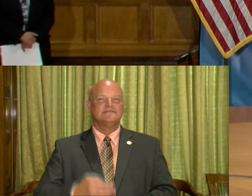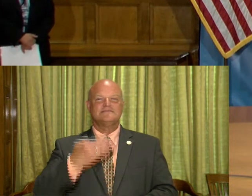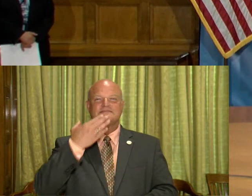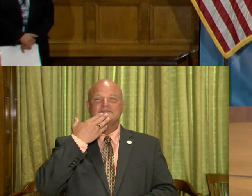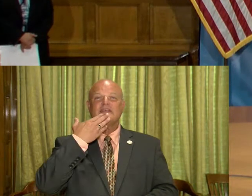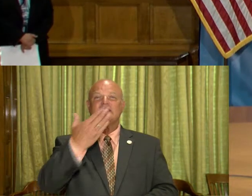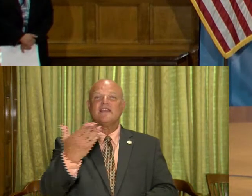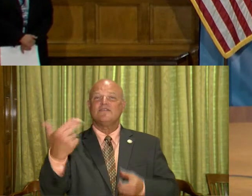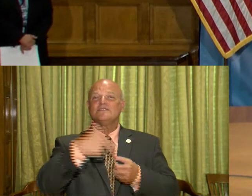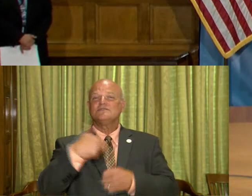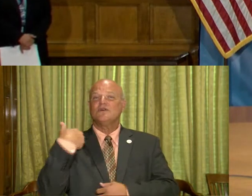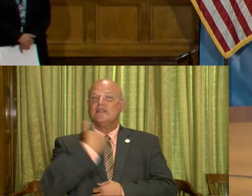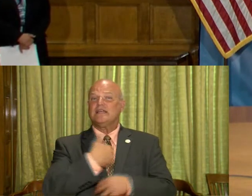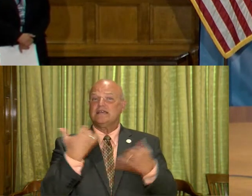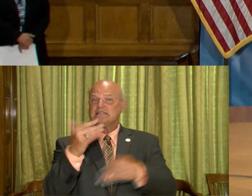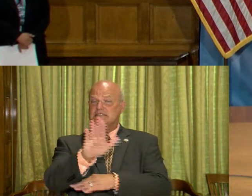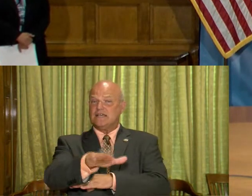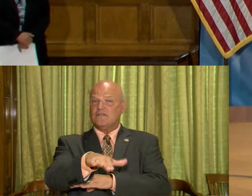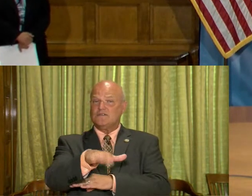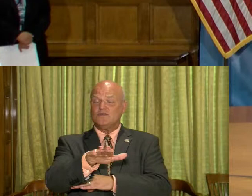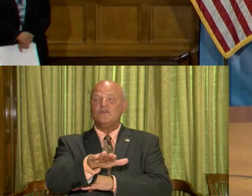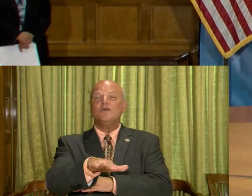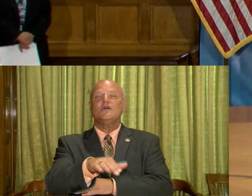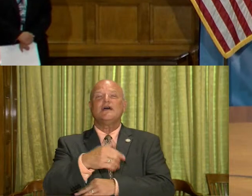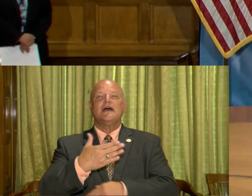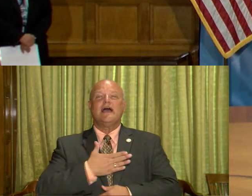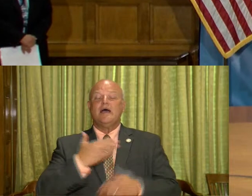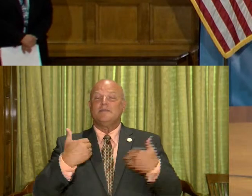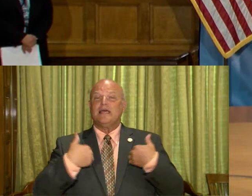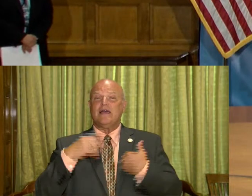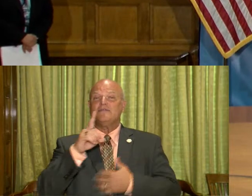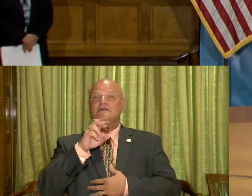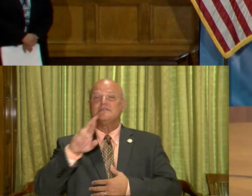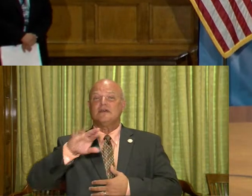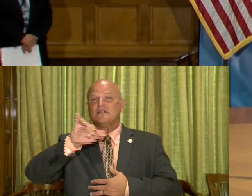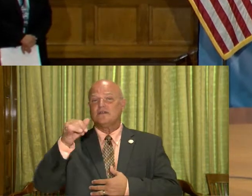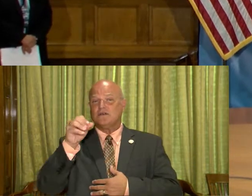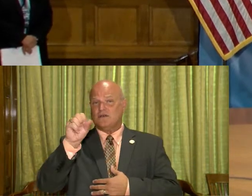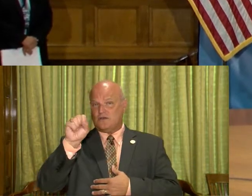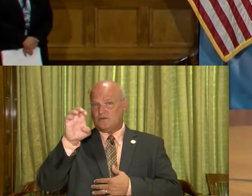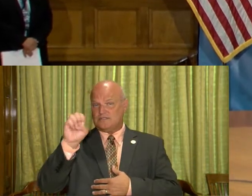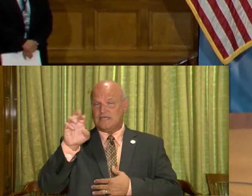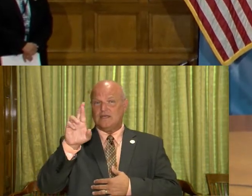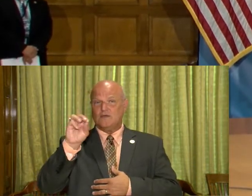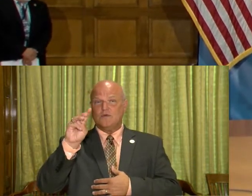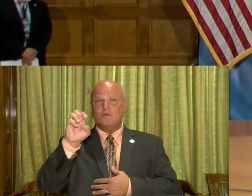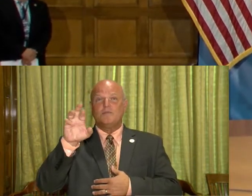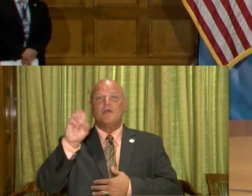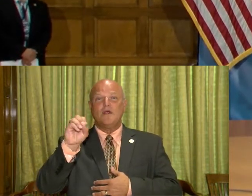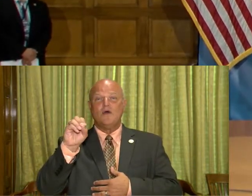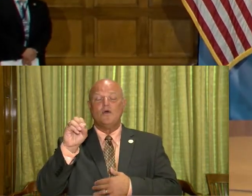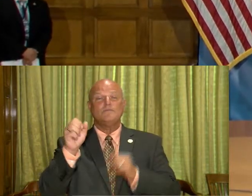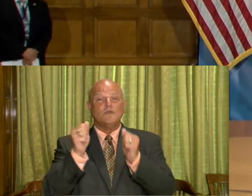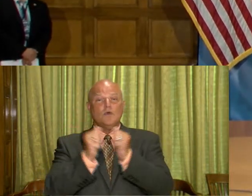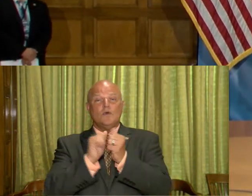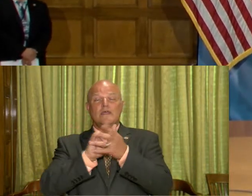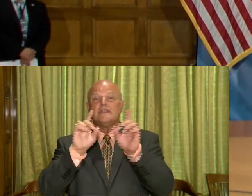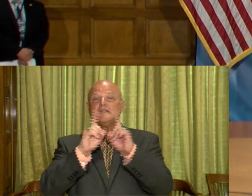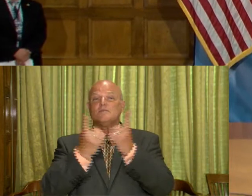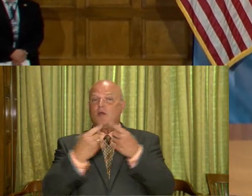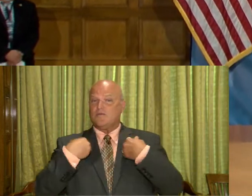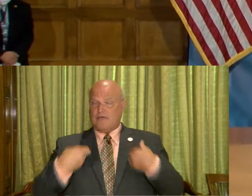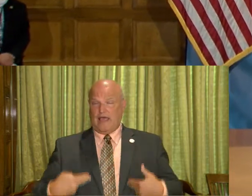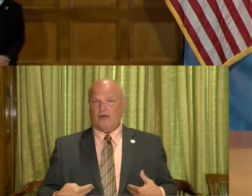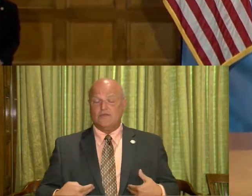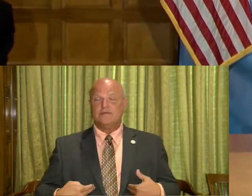Thank you for joining me this afternoon. I'm pleased to be joined by Dr. Jose Romero with the Department of